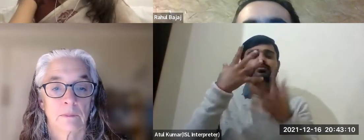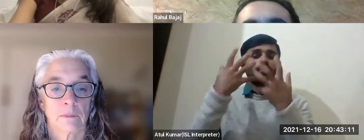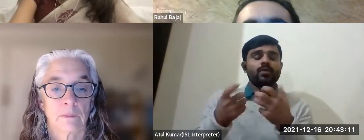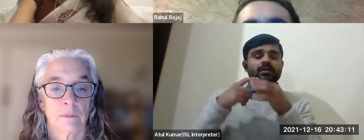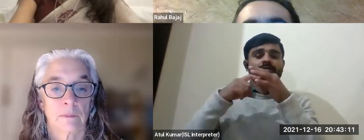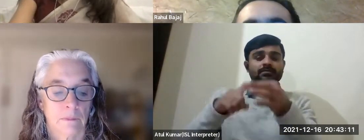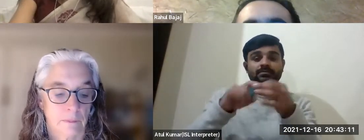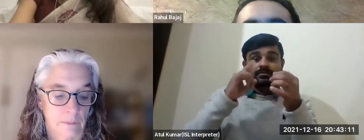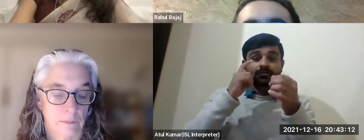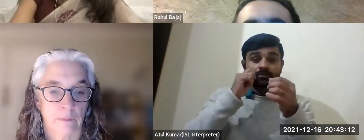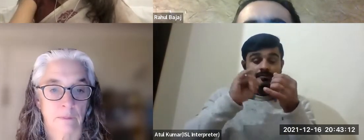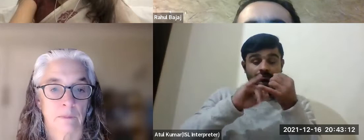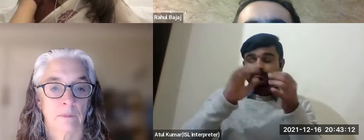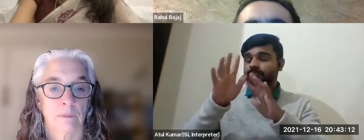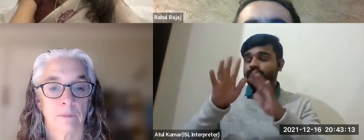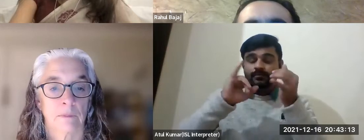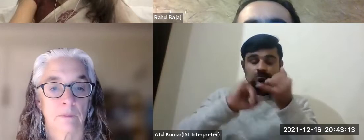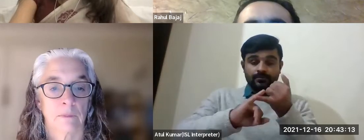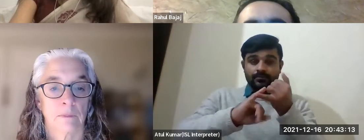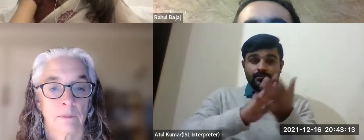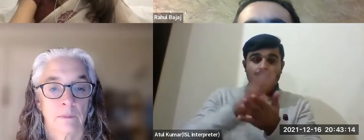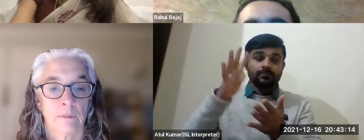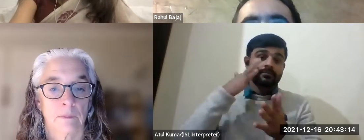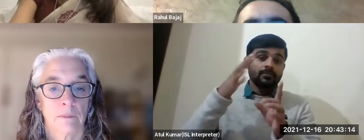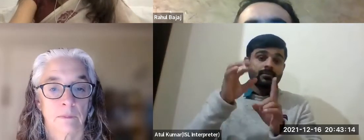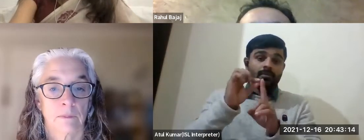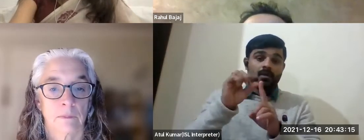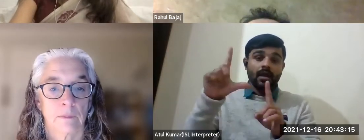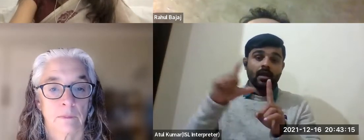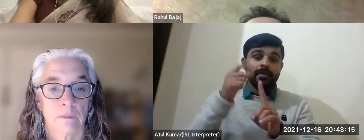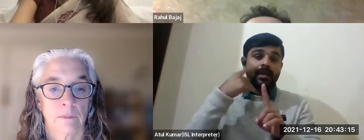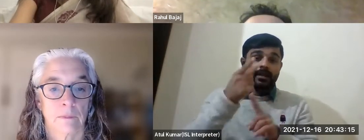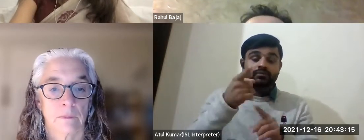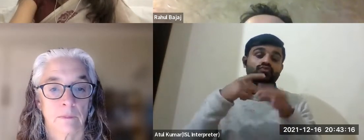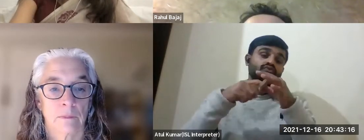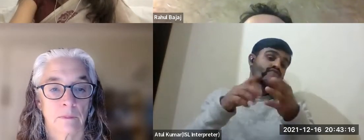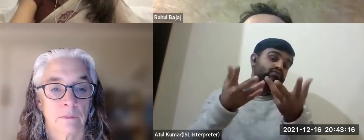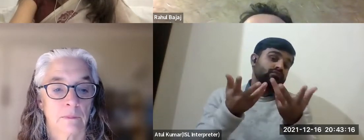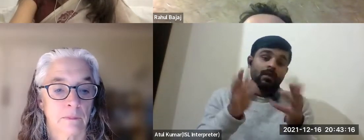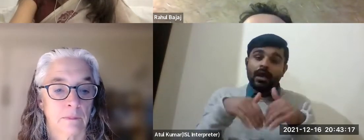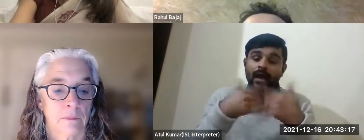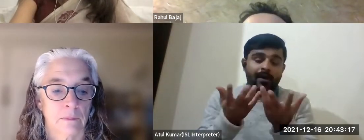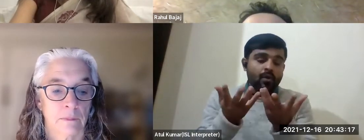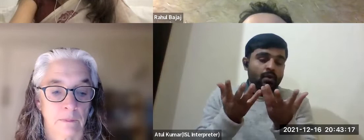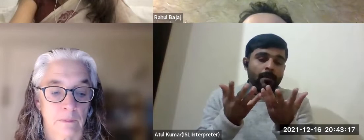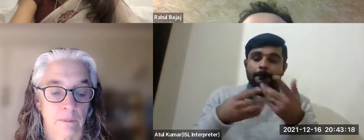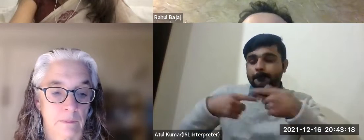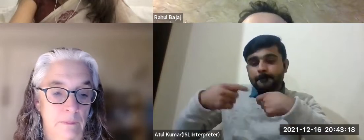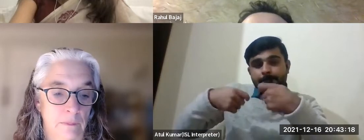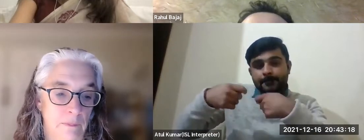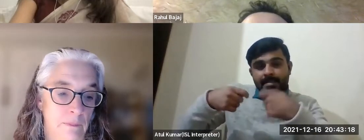maybe Shilpi, you can take this one, is how do we make